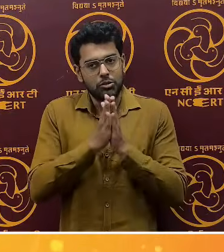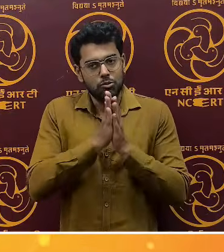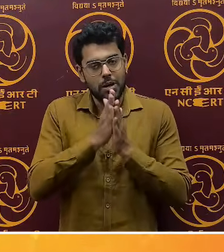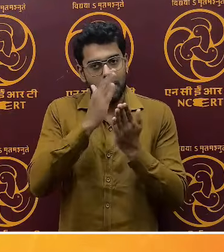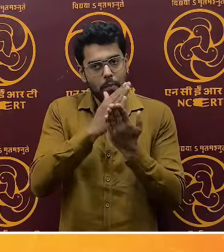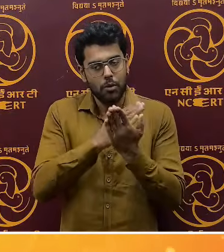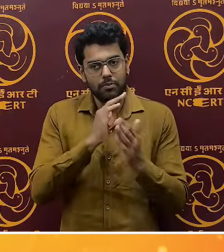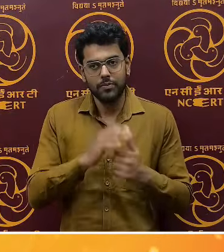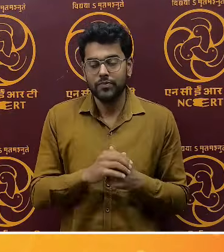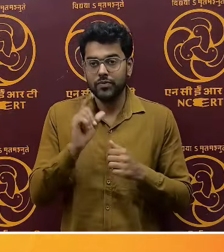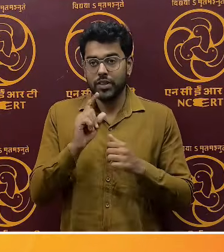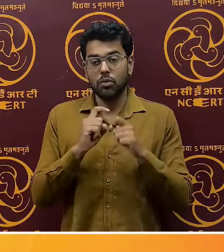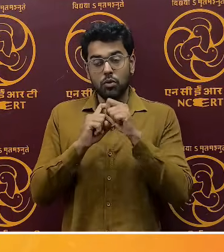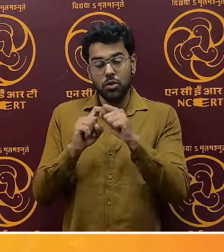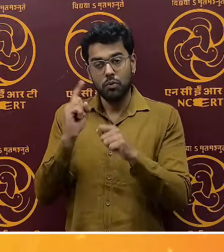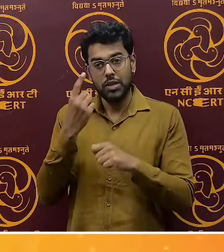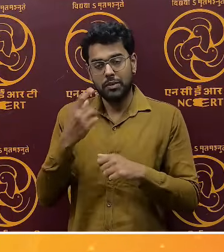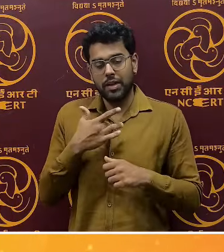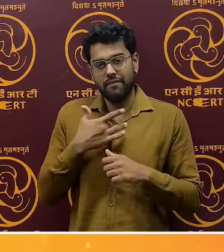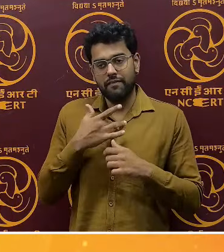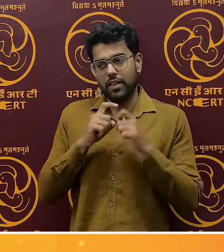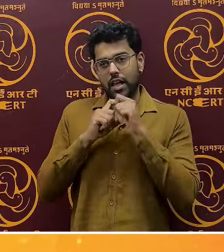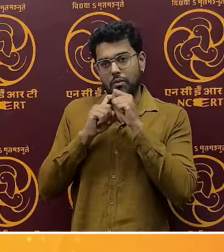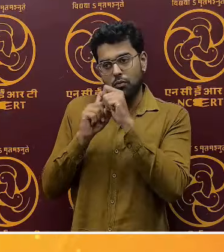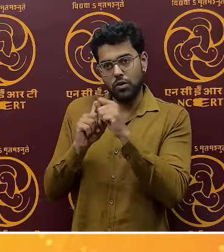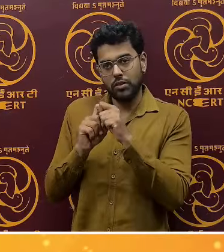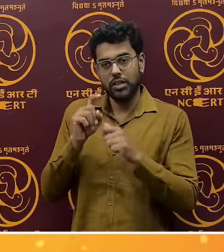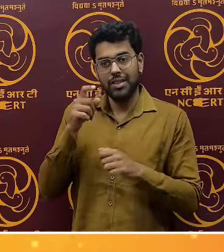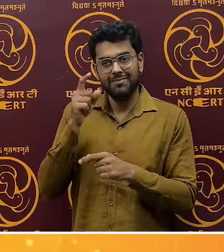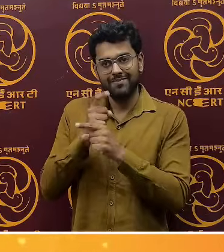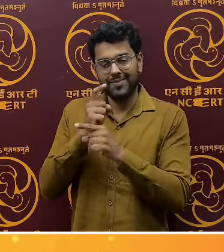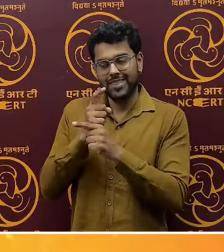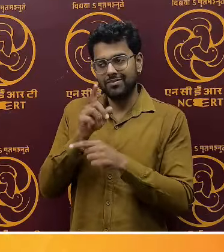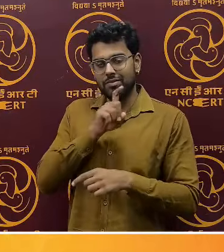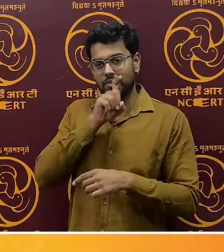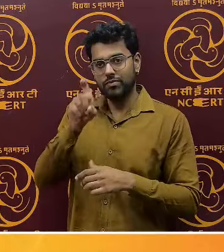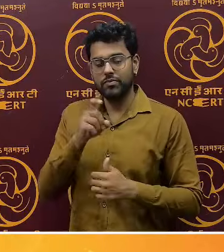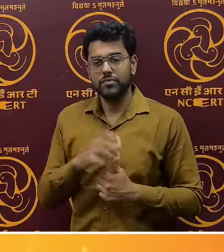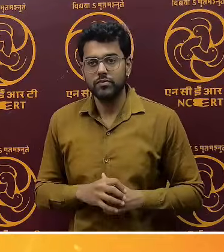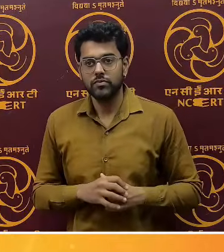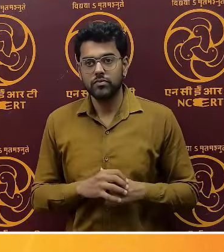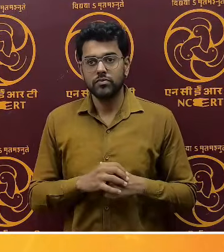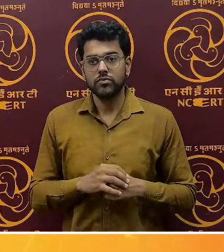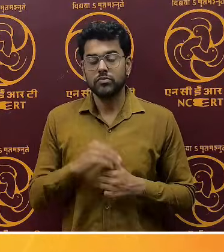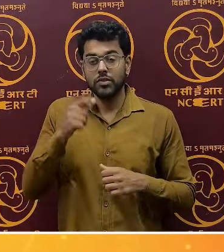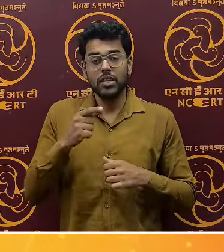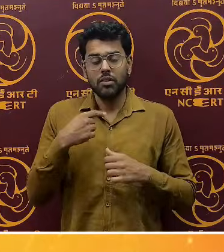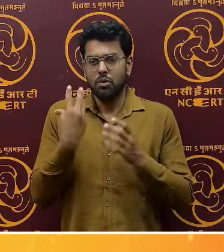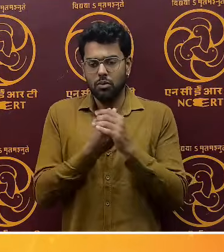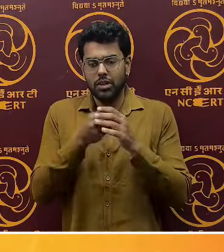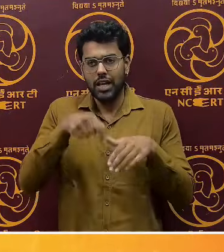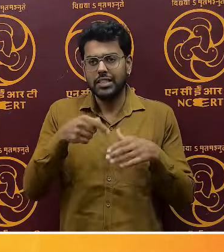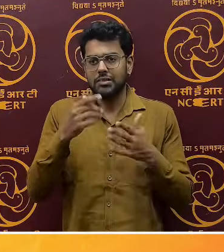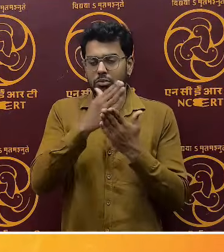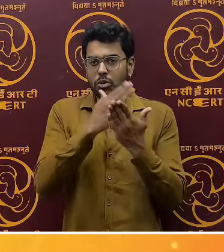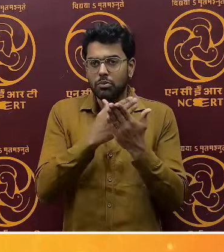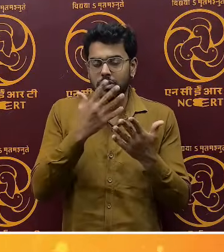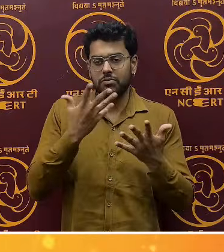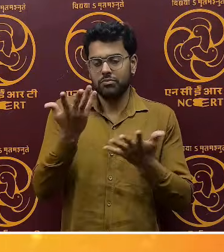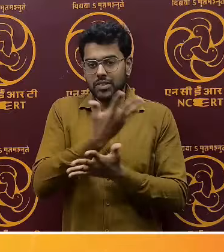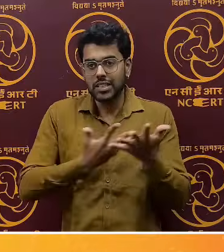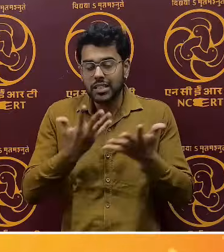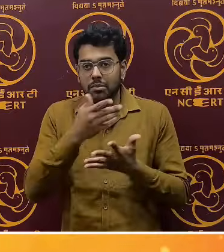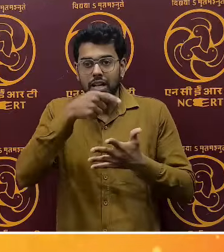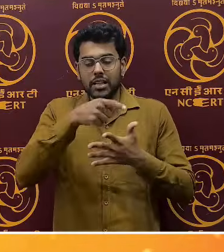one. And the first question that I would like to ask from our expert Qayoom sir. So what we are going to discuss in this factorization